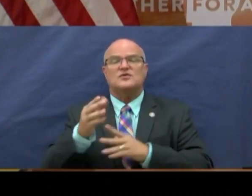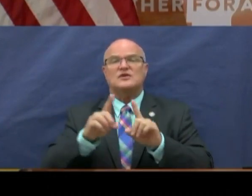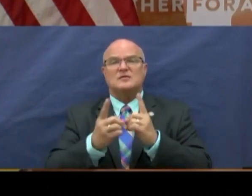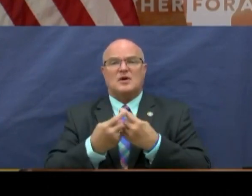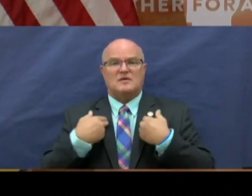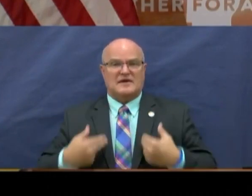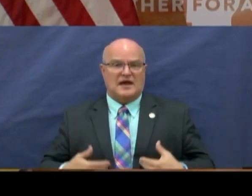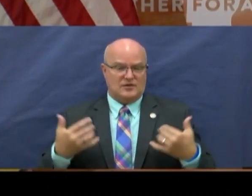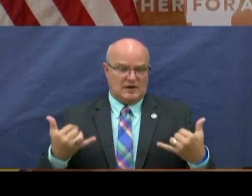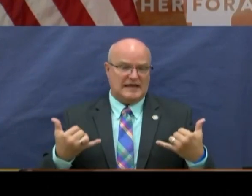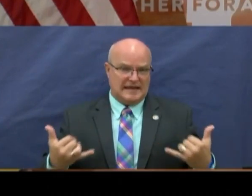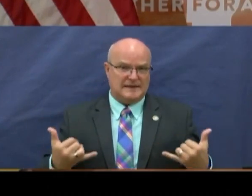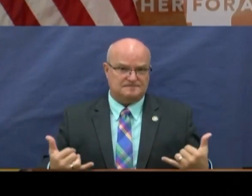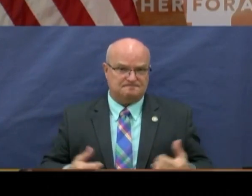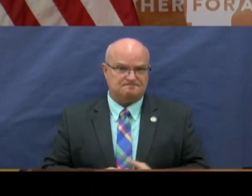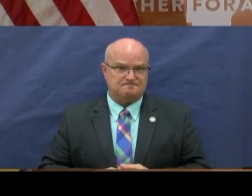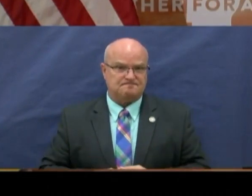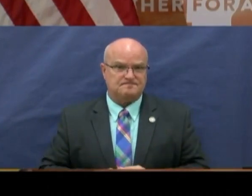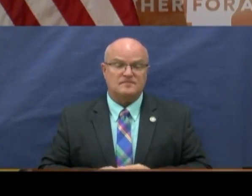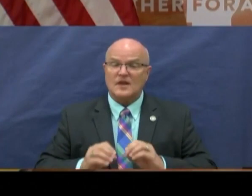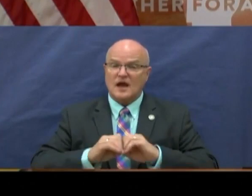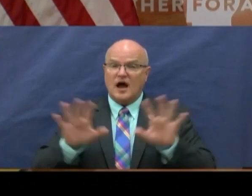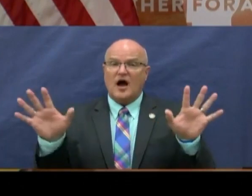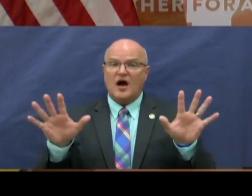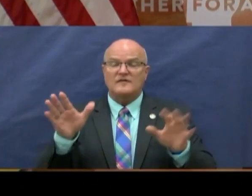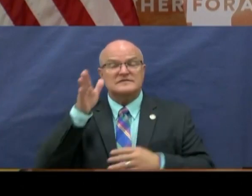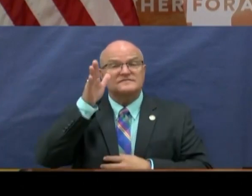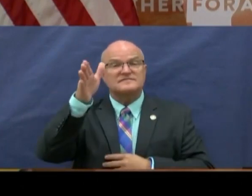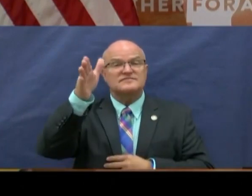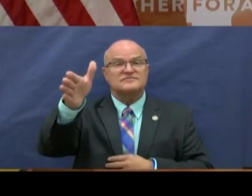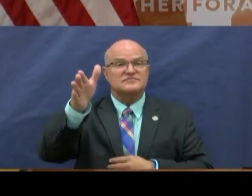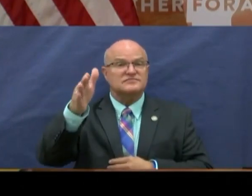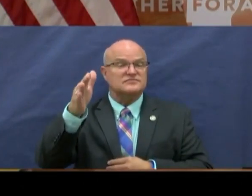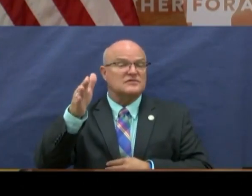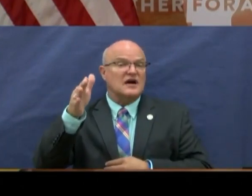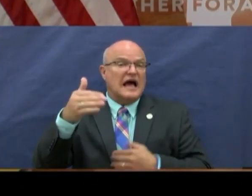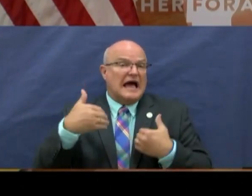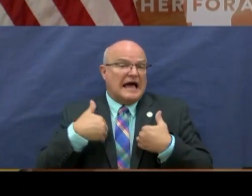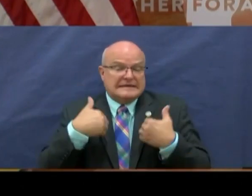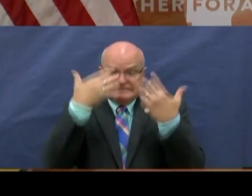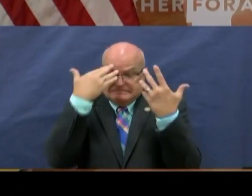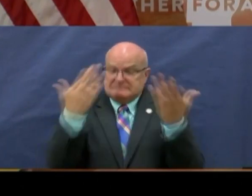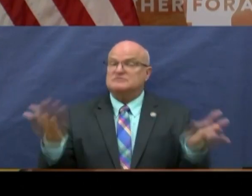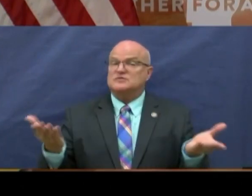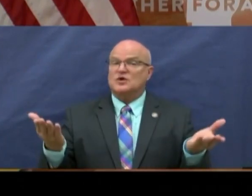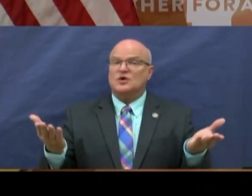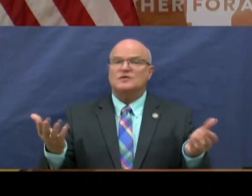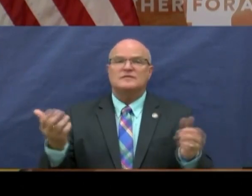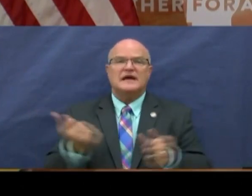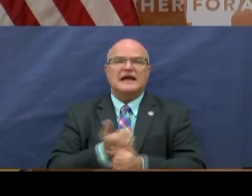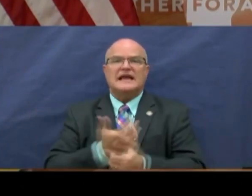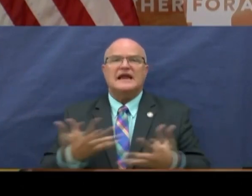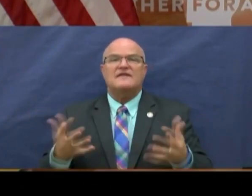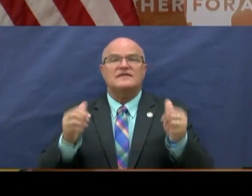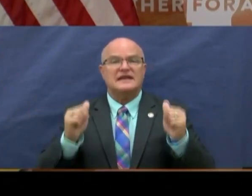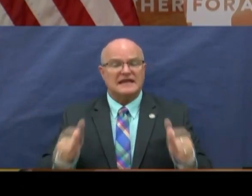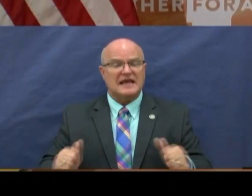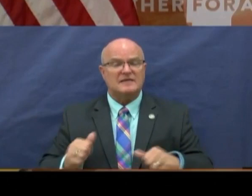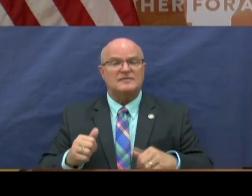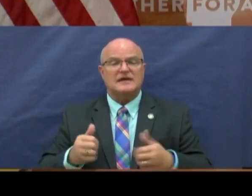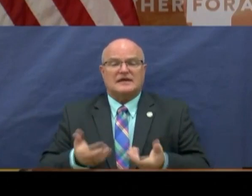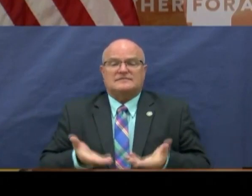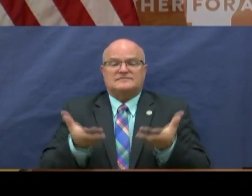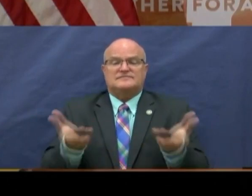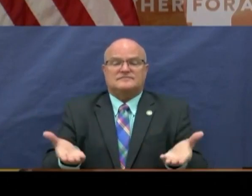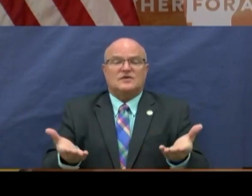Health right now. Obviously, down the road, we don't know what the future holds, and everything can be on the table in